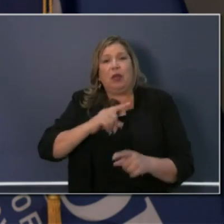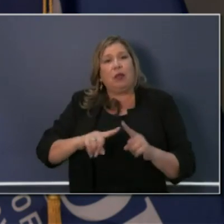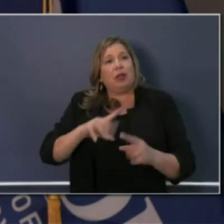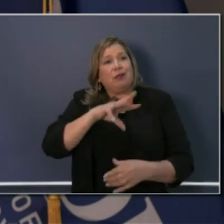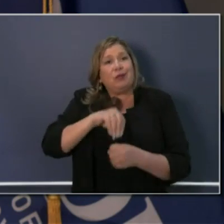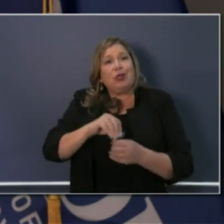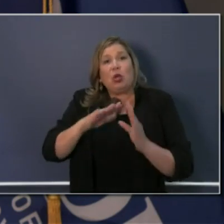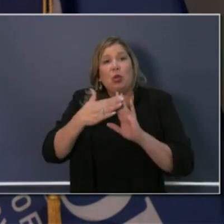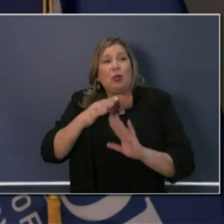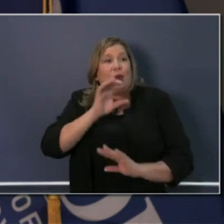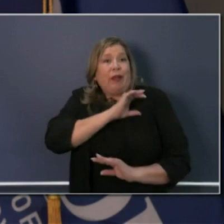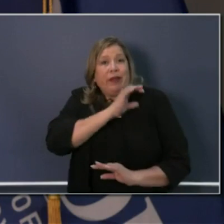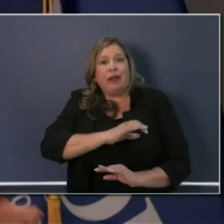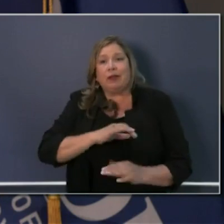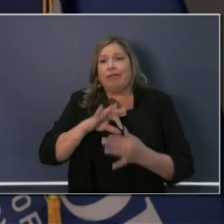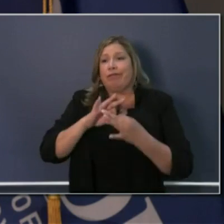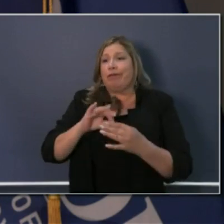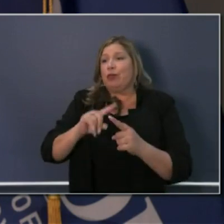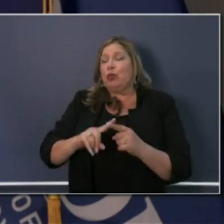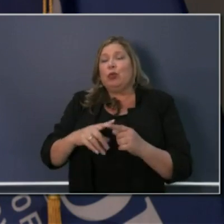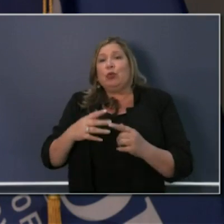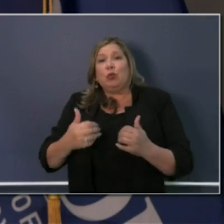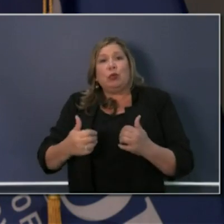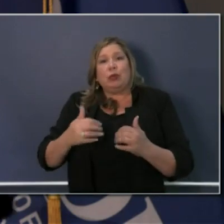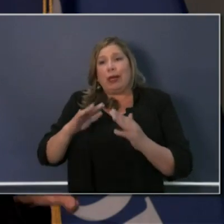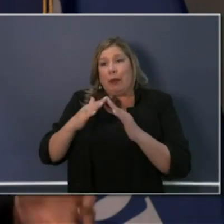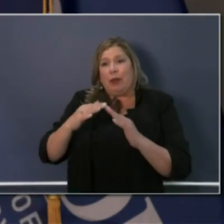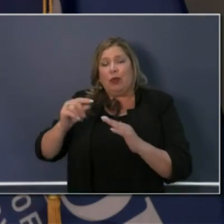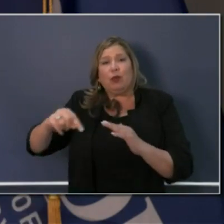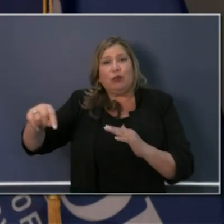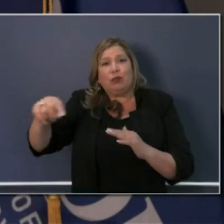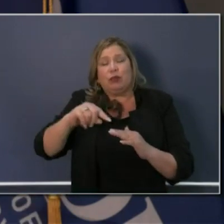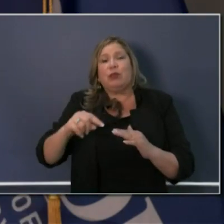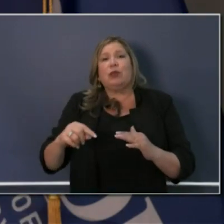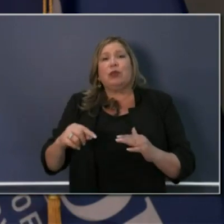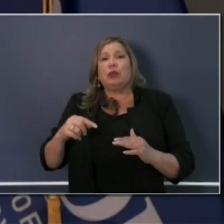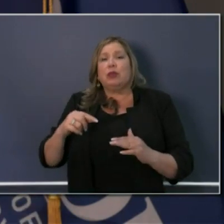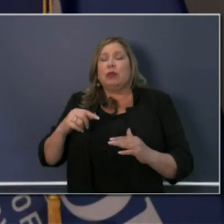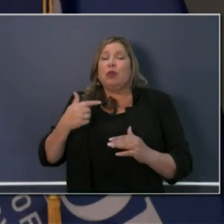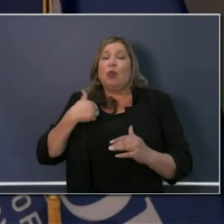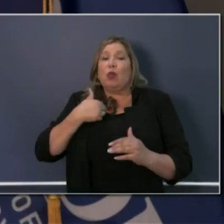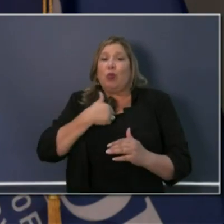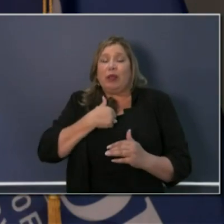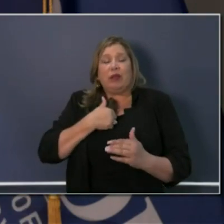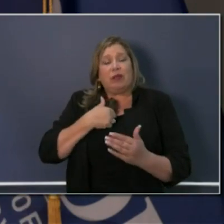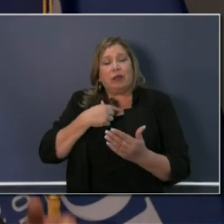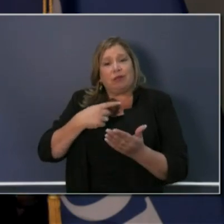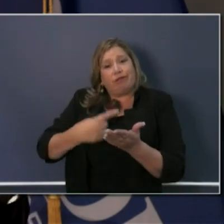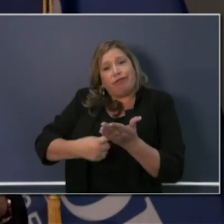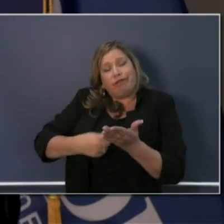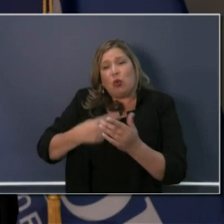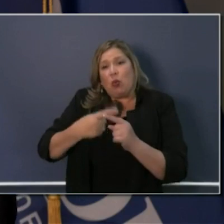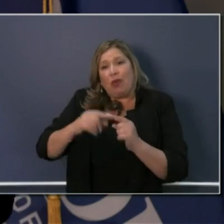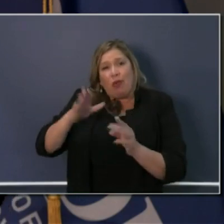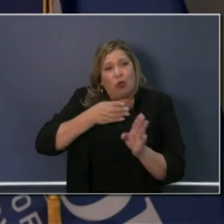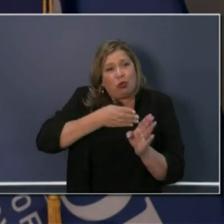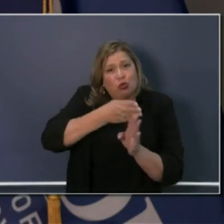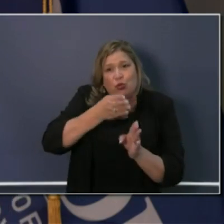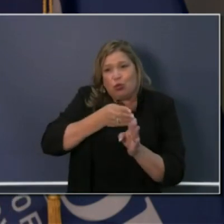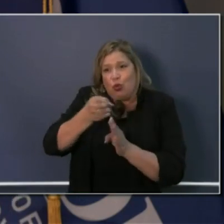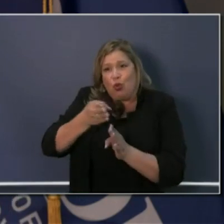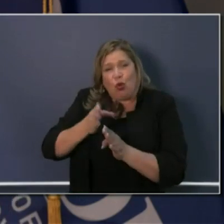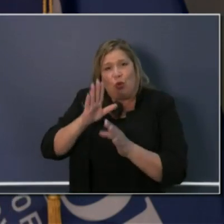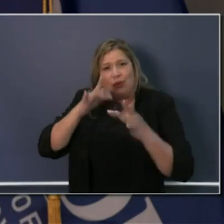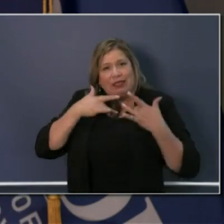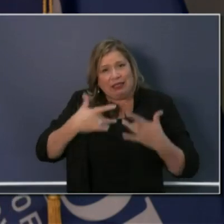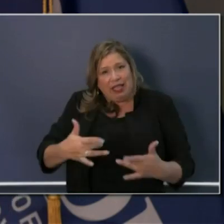socializing conversations in real time to go specifically to the issue of scope of practice. But there are a series